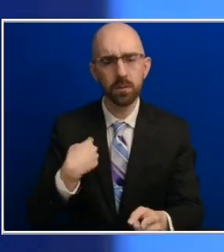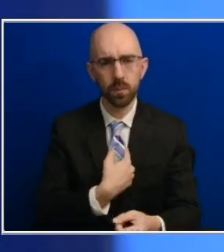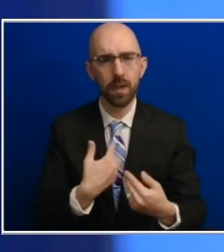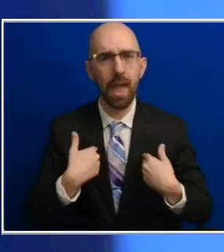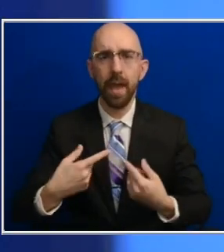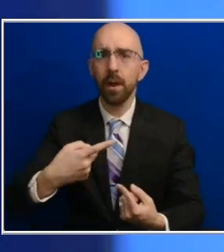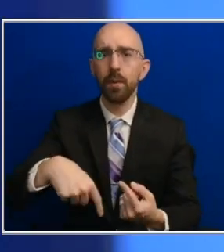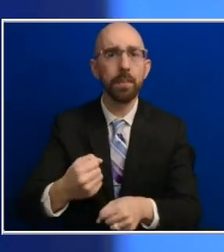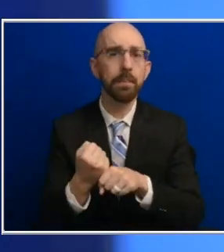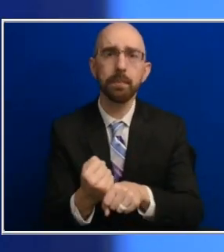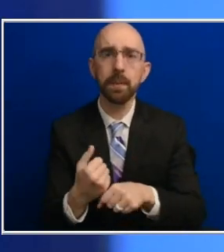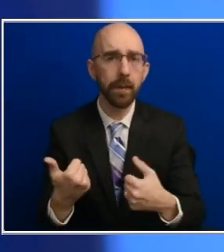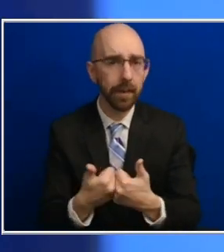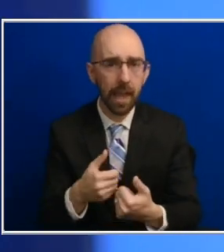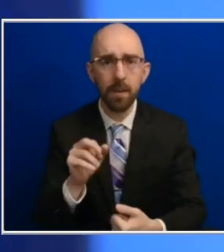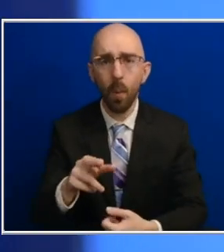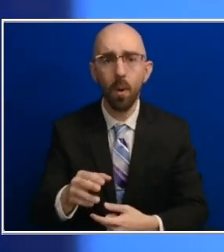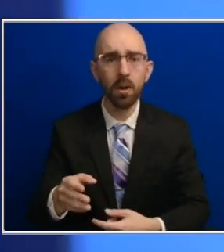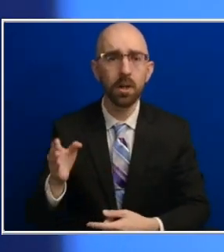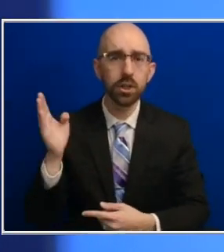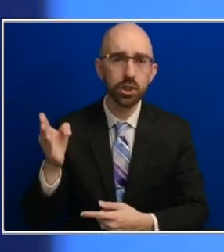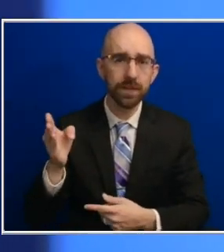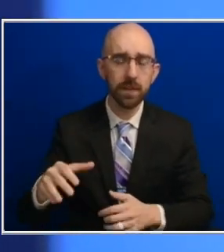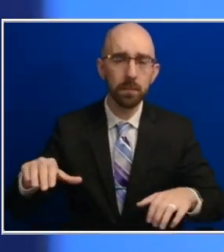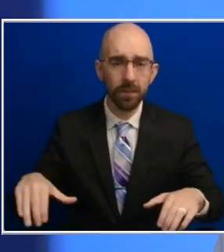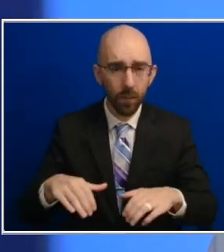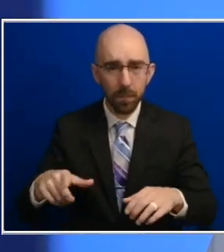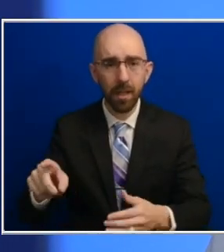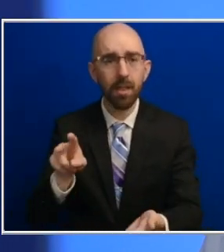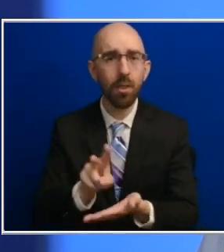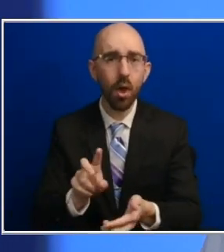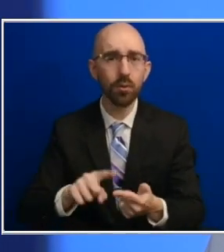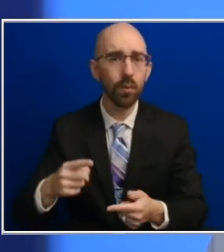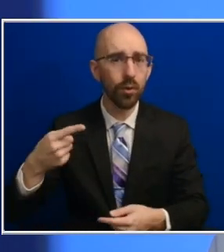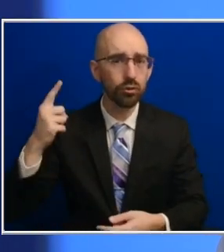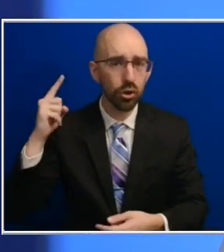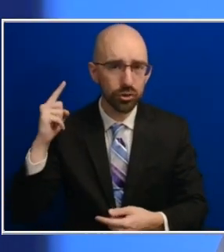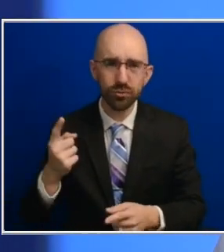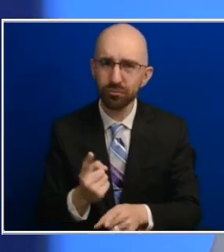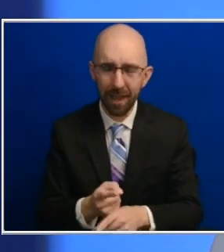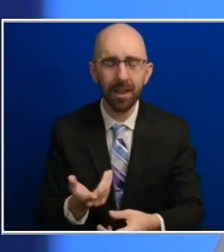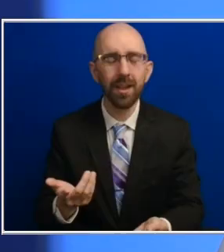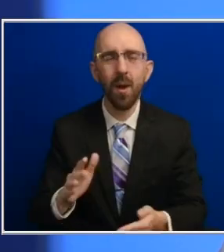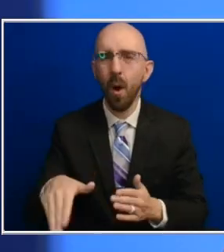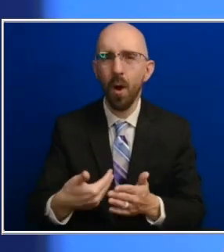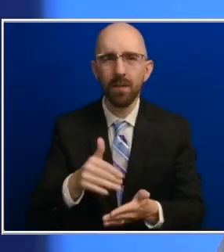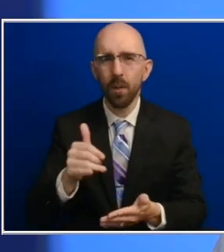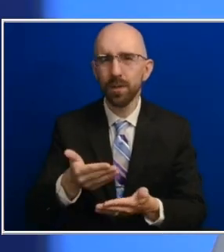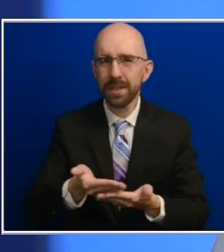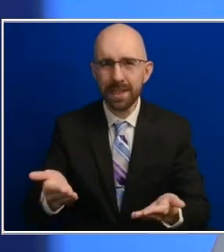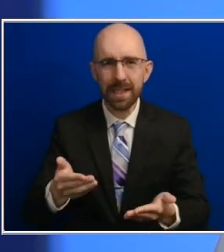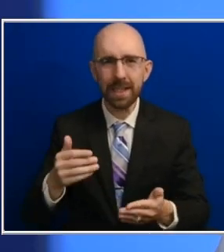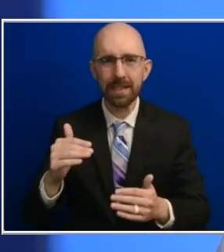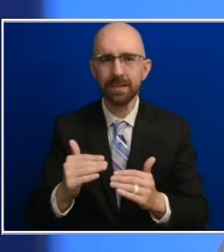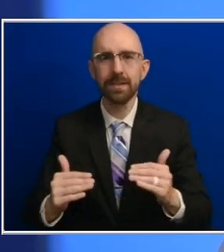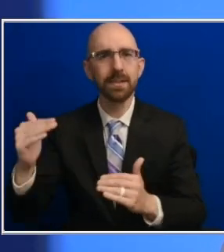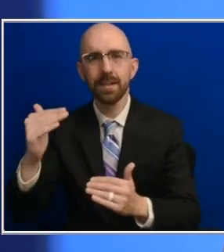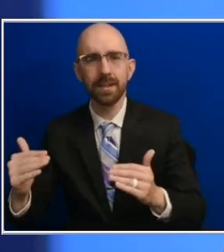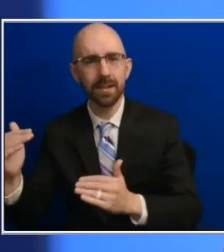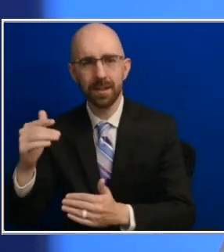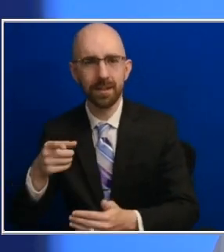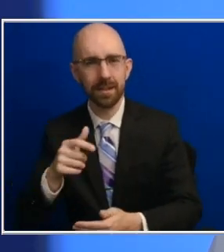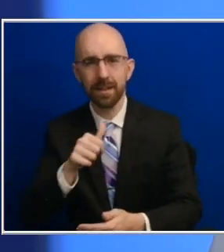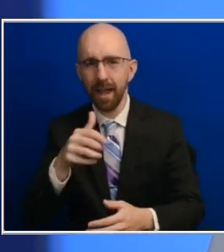night or the Chiefs' performance, when they lost the Chargers, right? All of those things are extraneous and not necessarily brought into the history of their